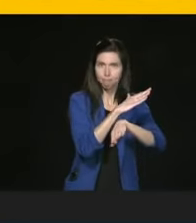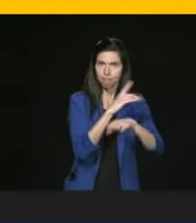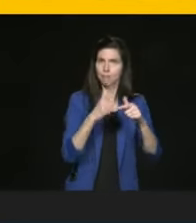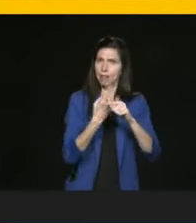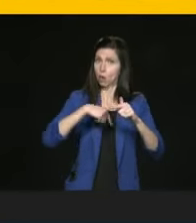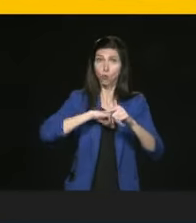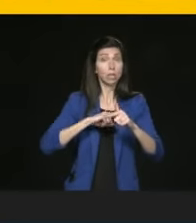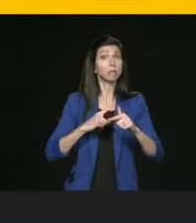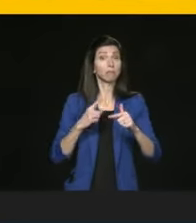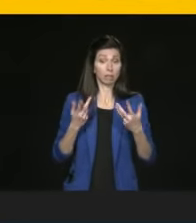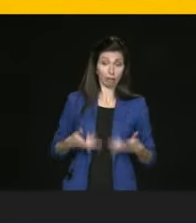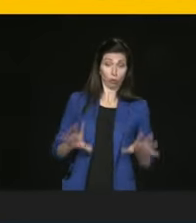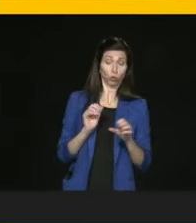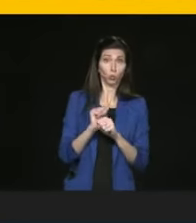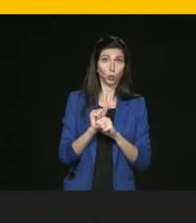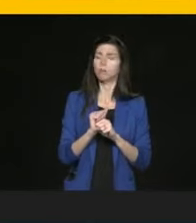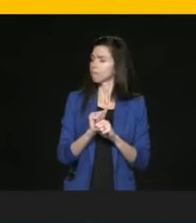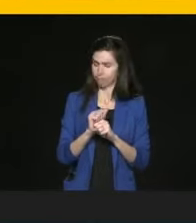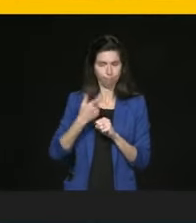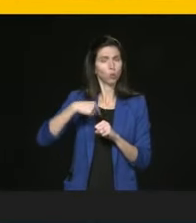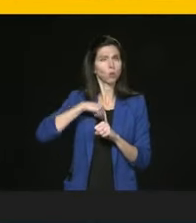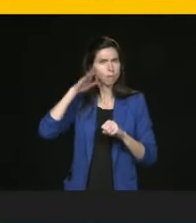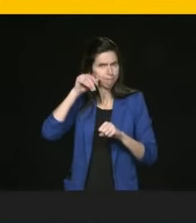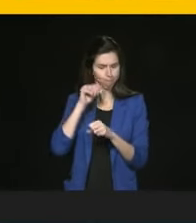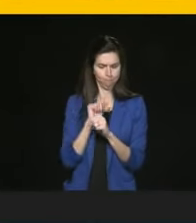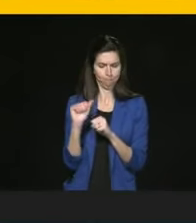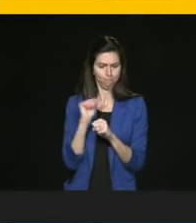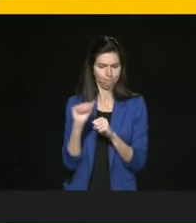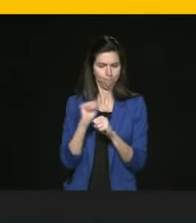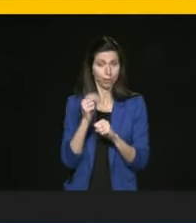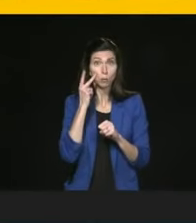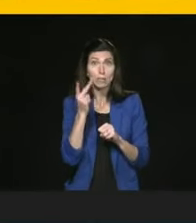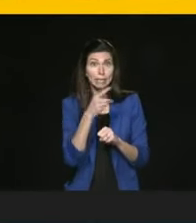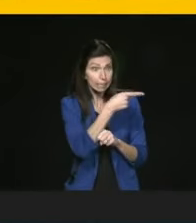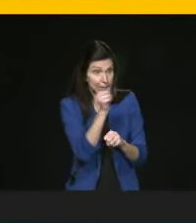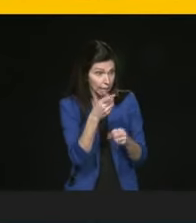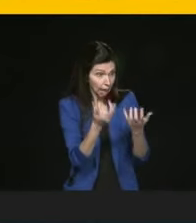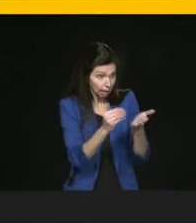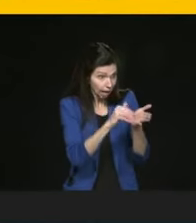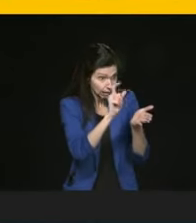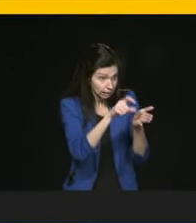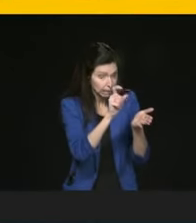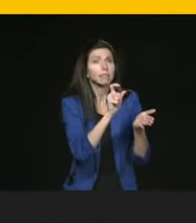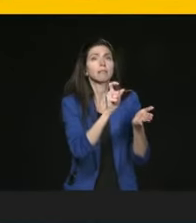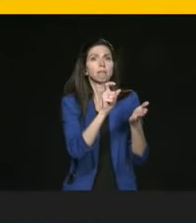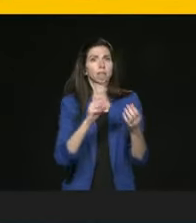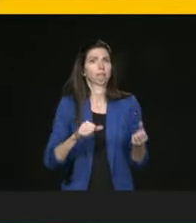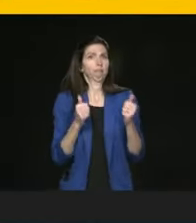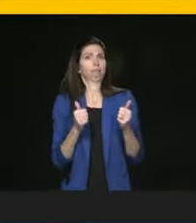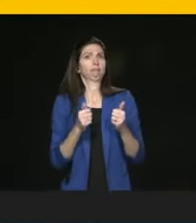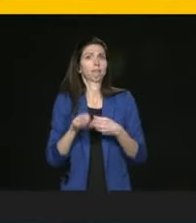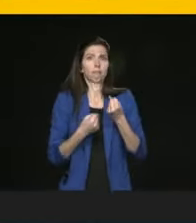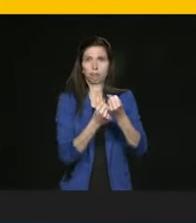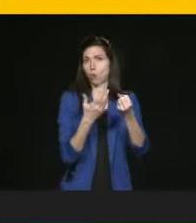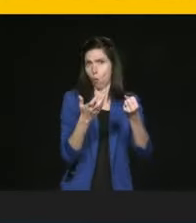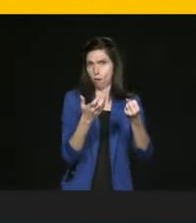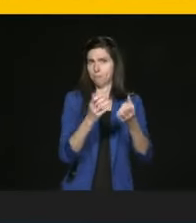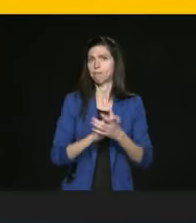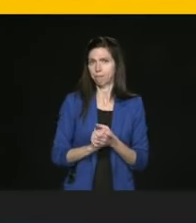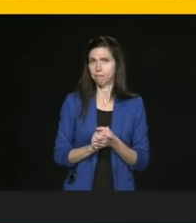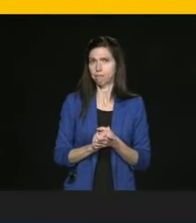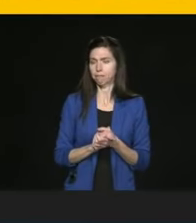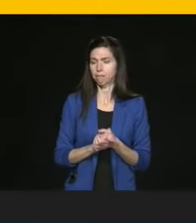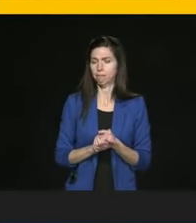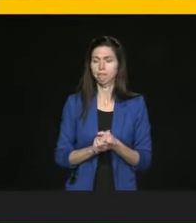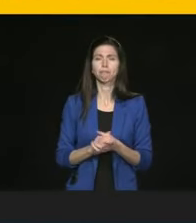arise. Et bien que nous ne connaissions pas actuellement le nombre de tests administrés. We don't currently